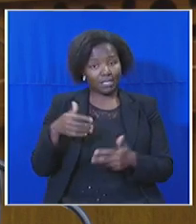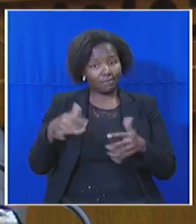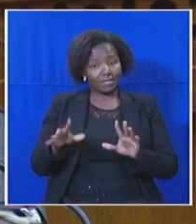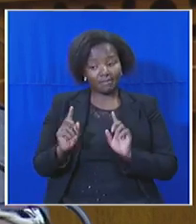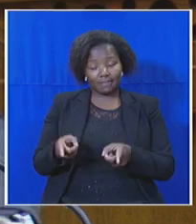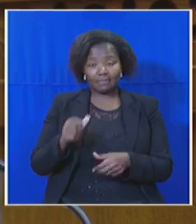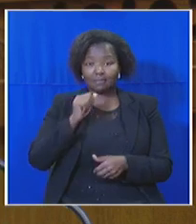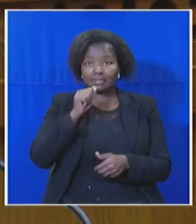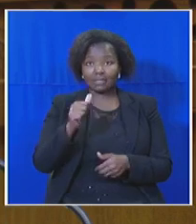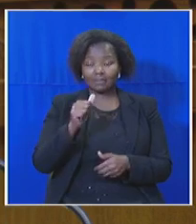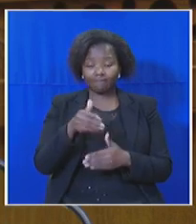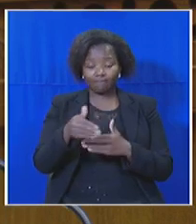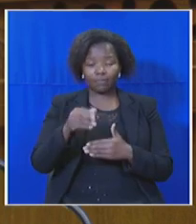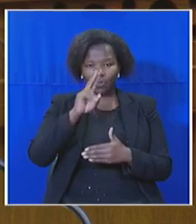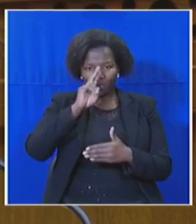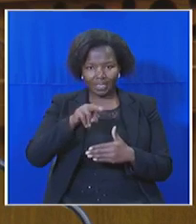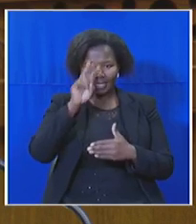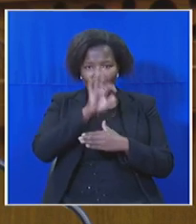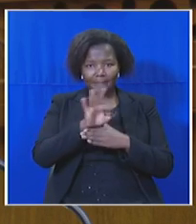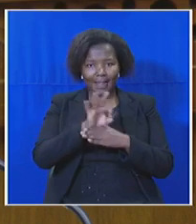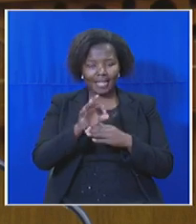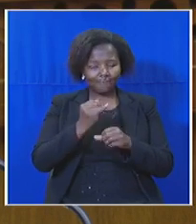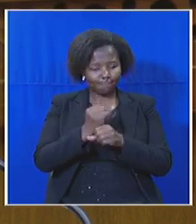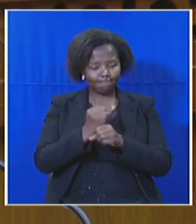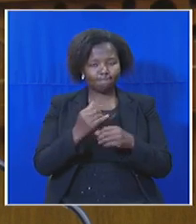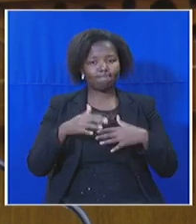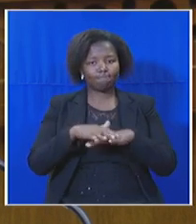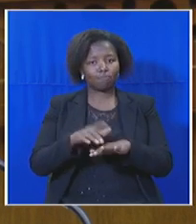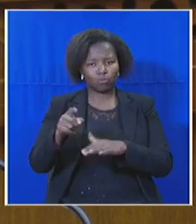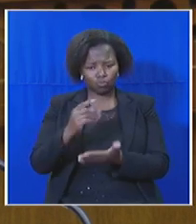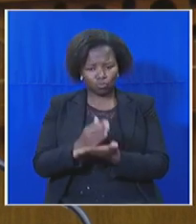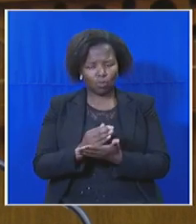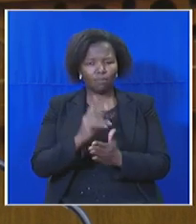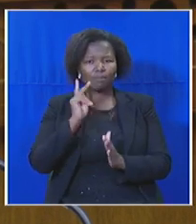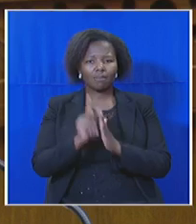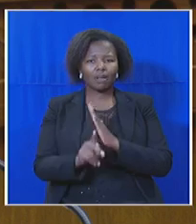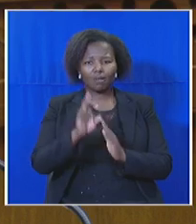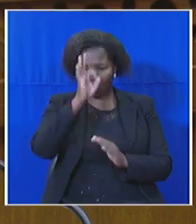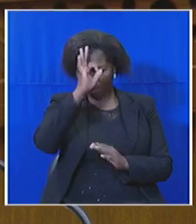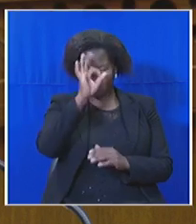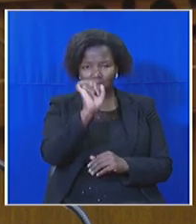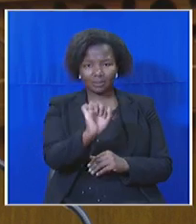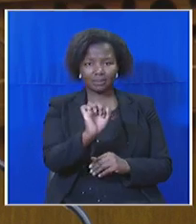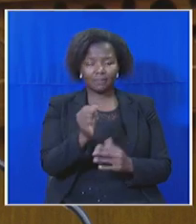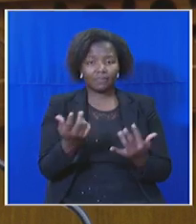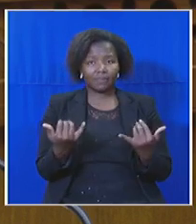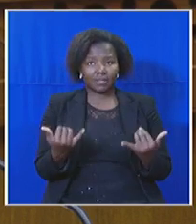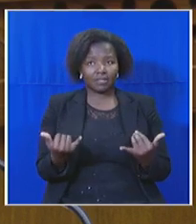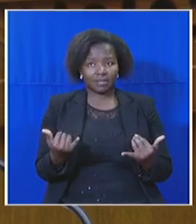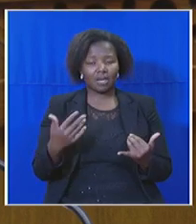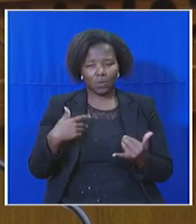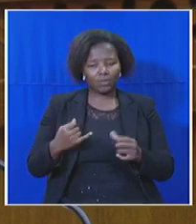a plan be developed and implemented immediately to stem the killings. We have taken heed of this